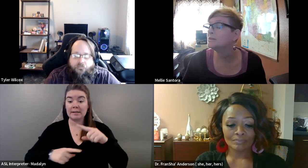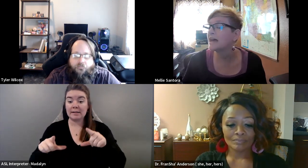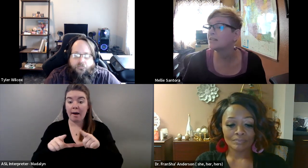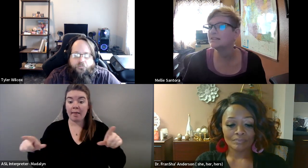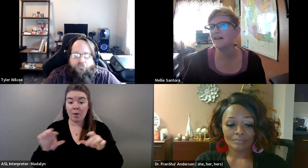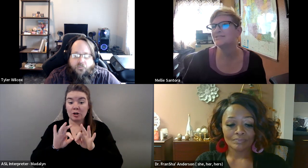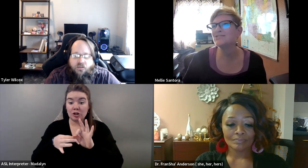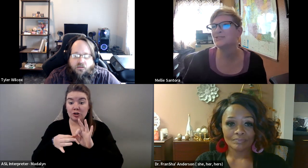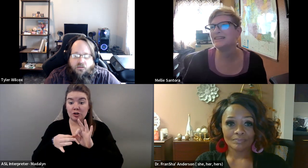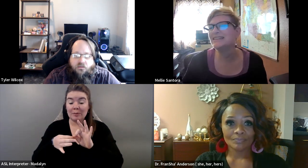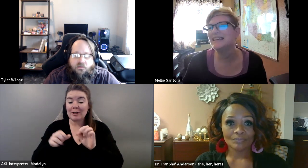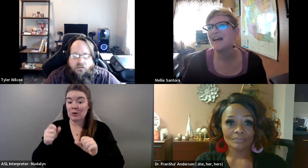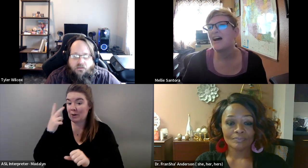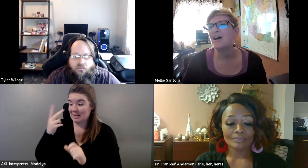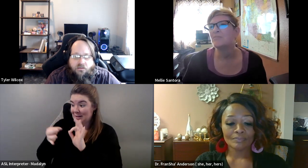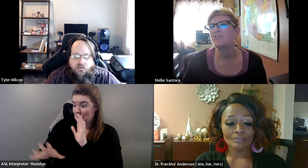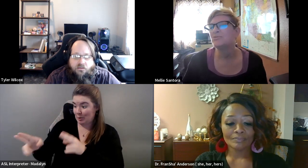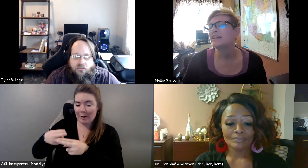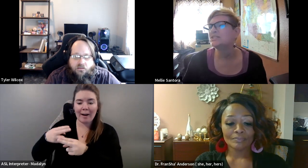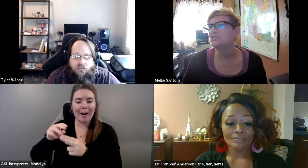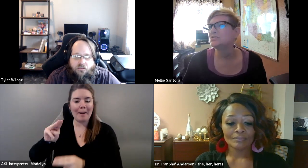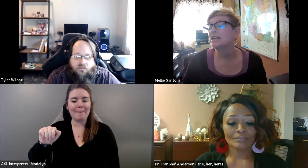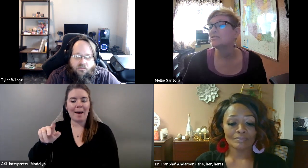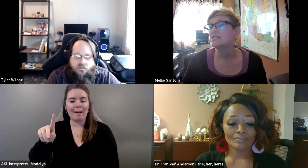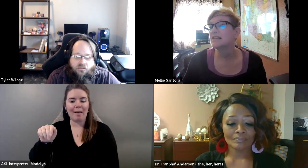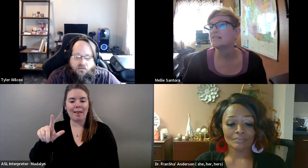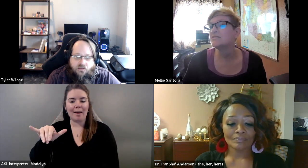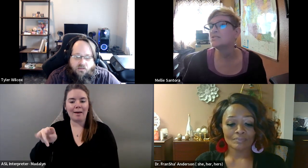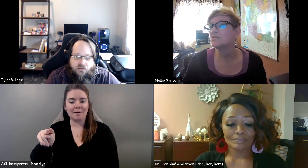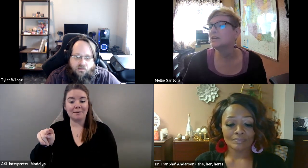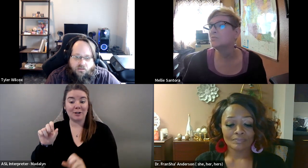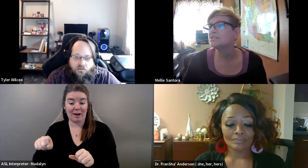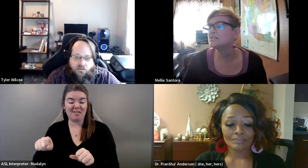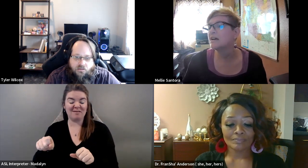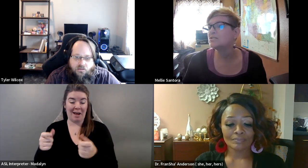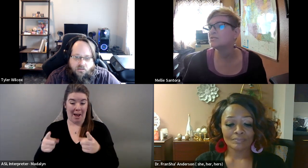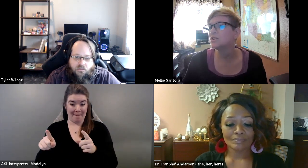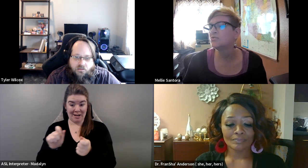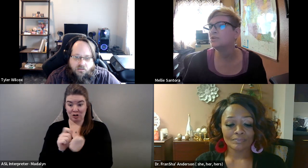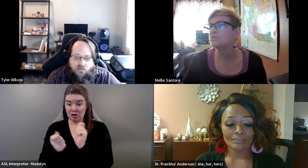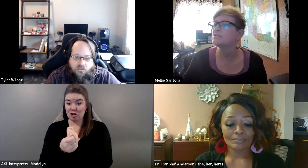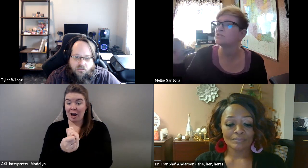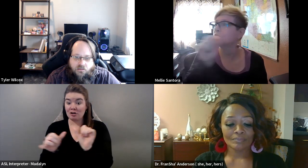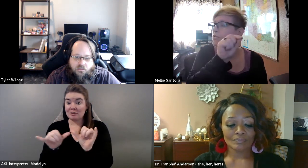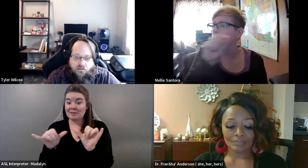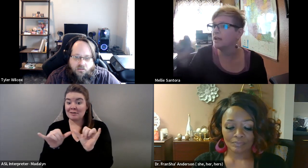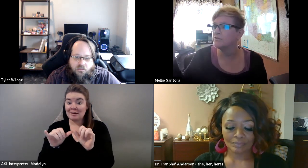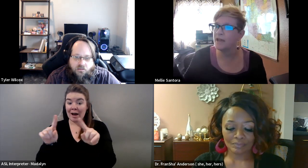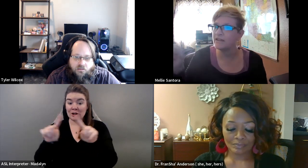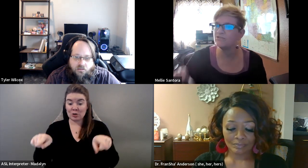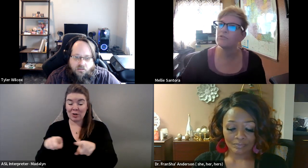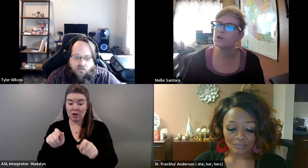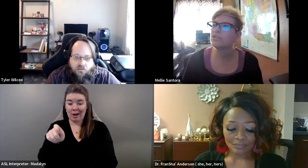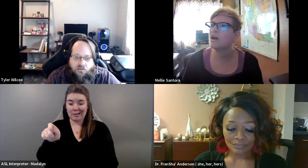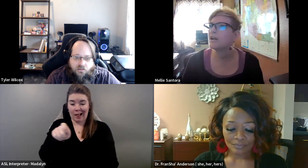the lovely Madeline on screen. If you'd like to change the size of the screen when slides are shown, you can scroll kind